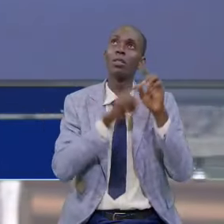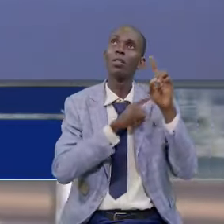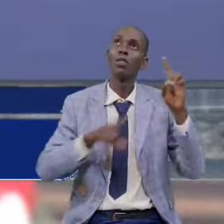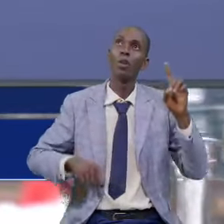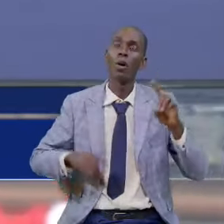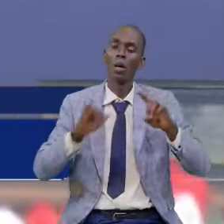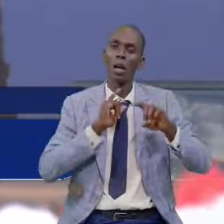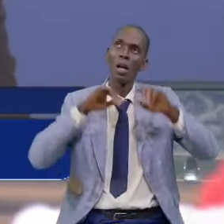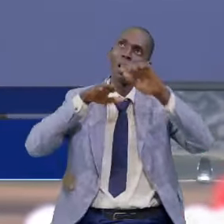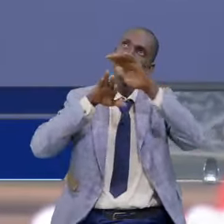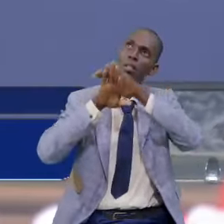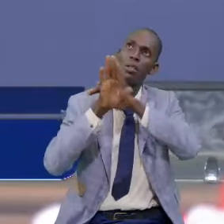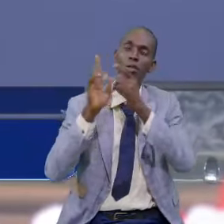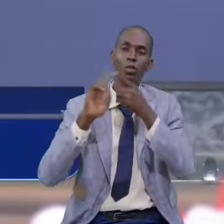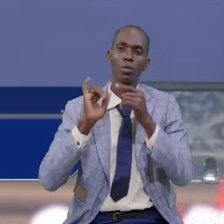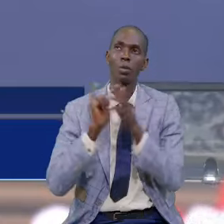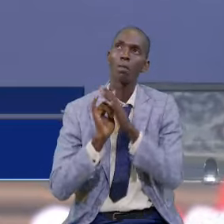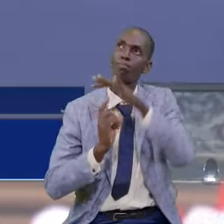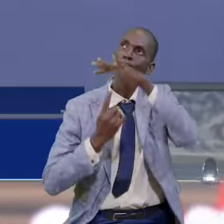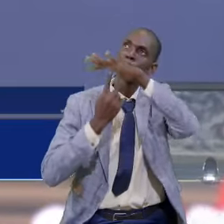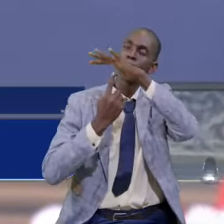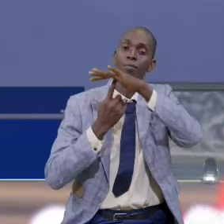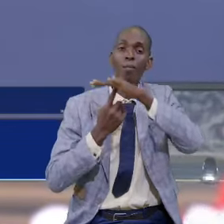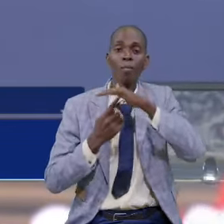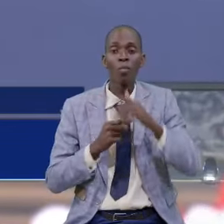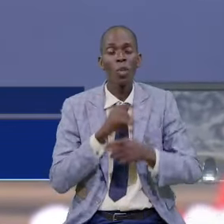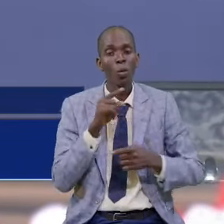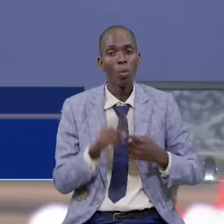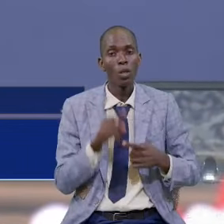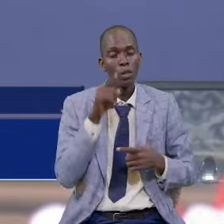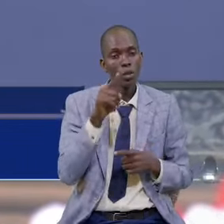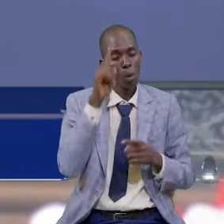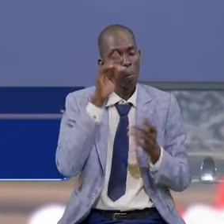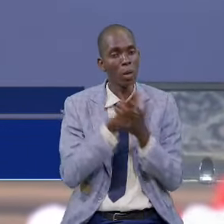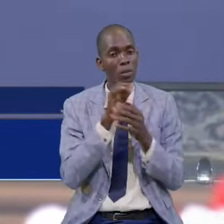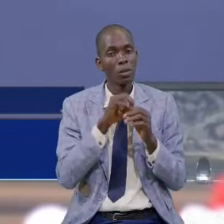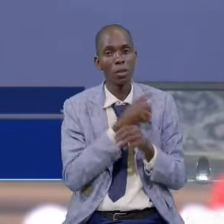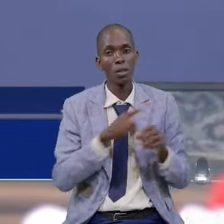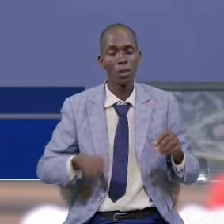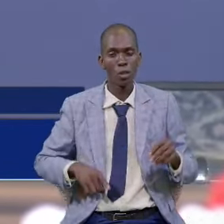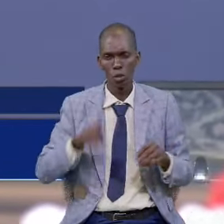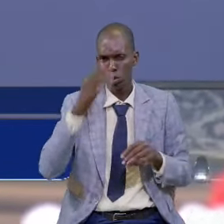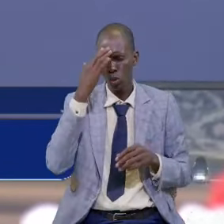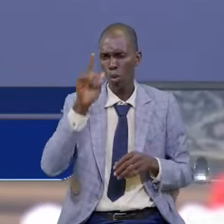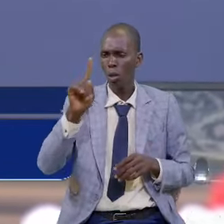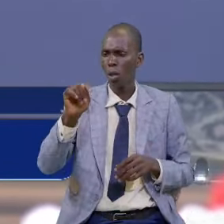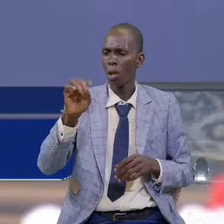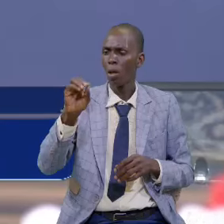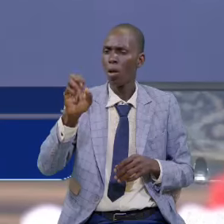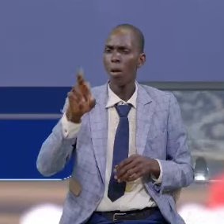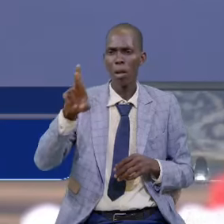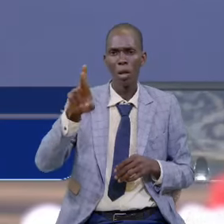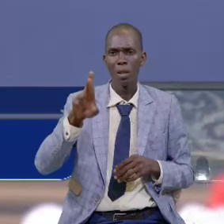Lord, and the Lord looks at you as in the tower is higher, taller,